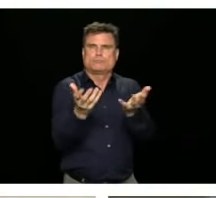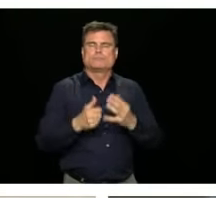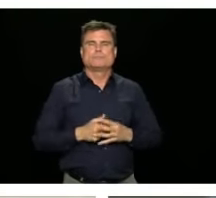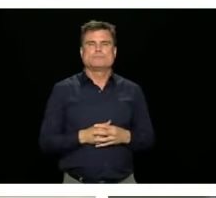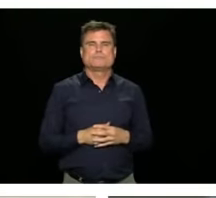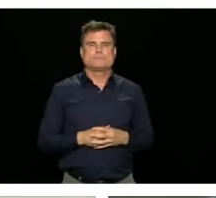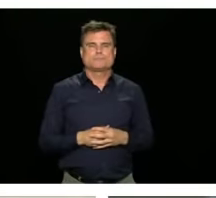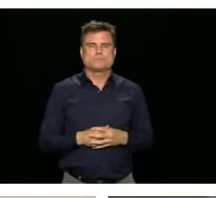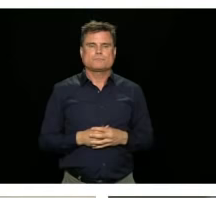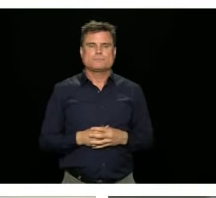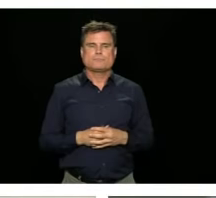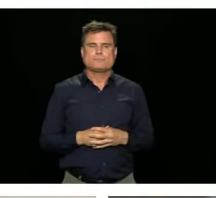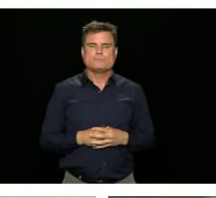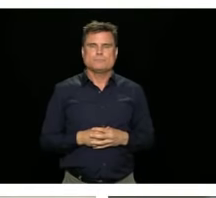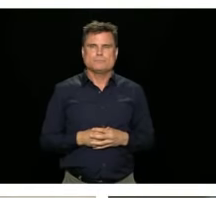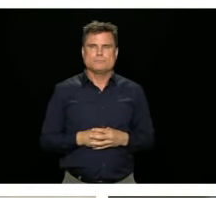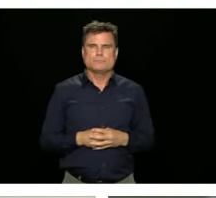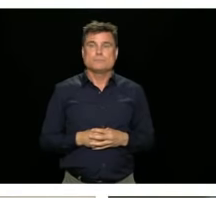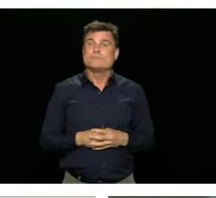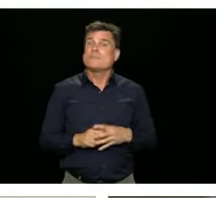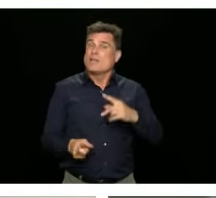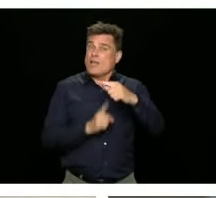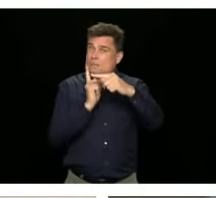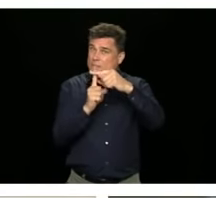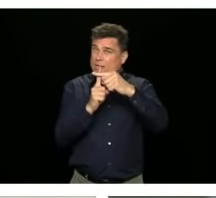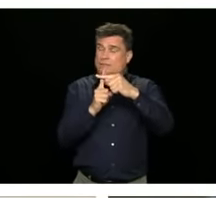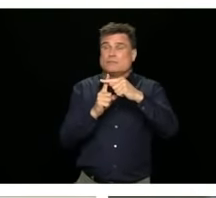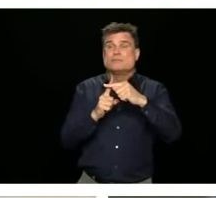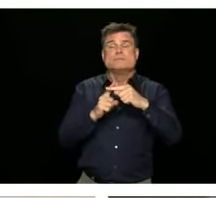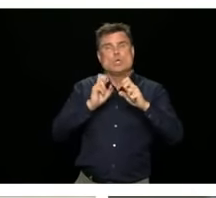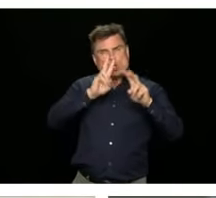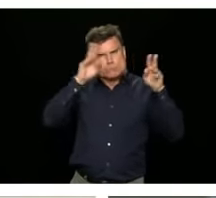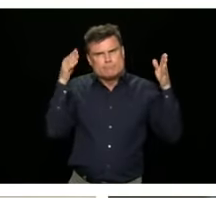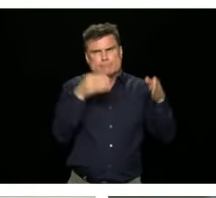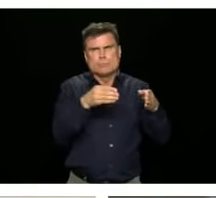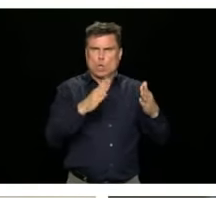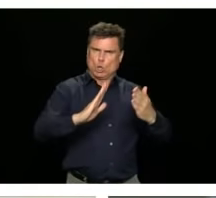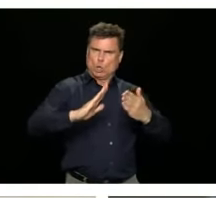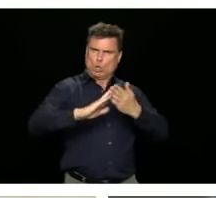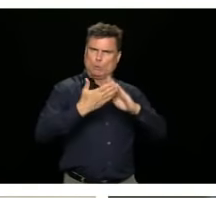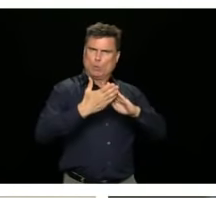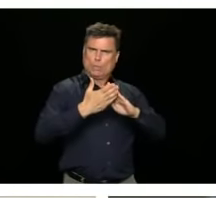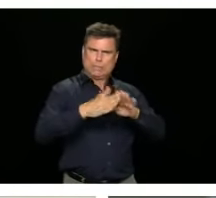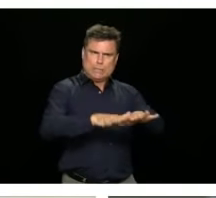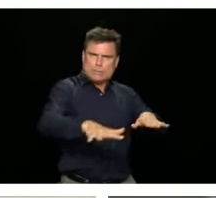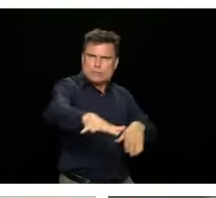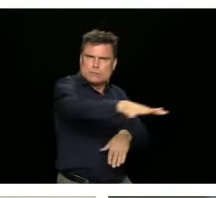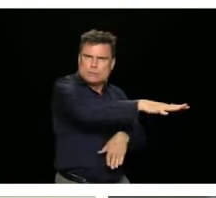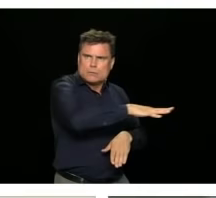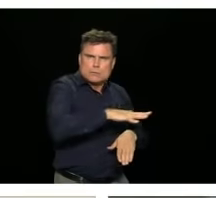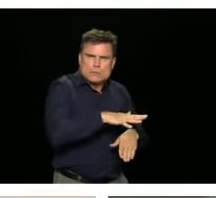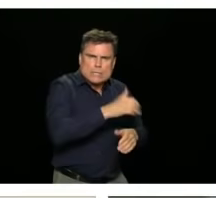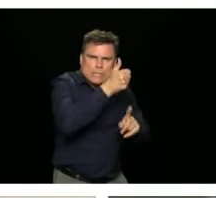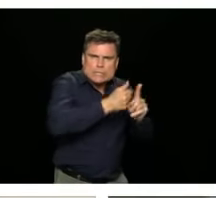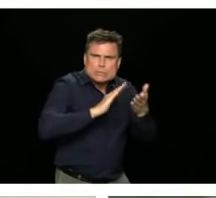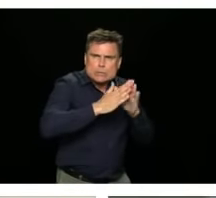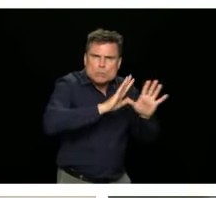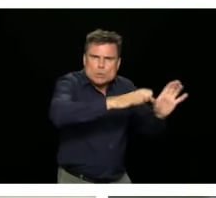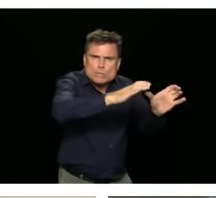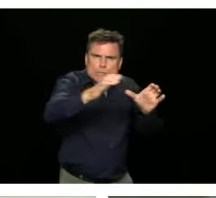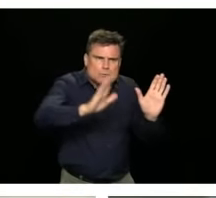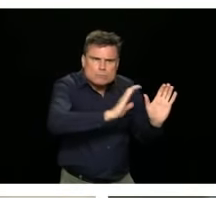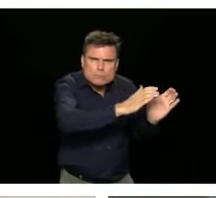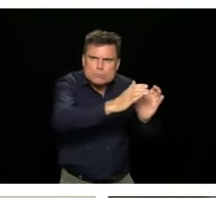need to be community focused, and the ideas about how to do that need to come from the communities themselves. Especially in the case of